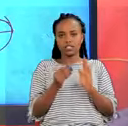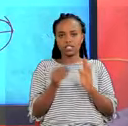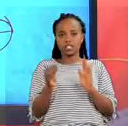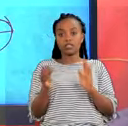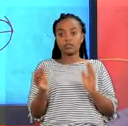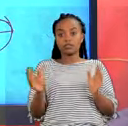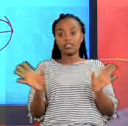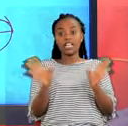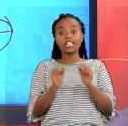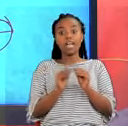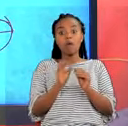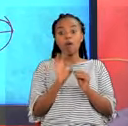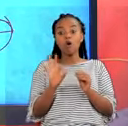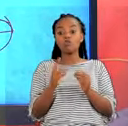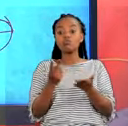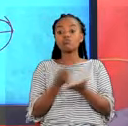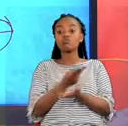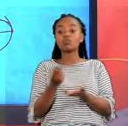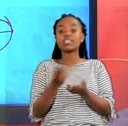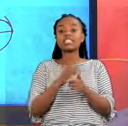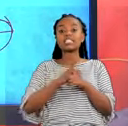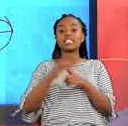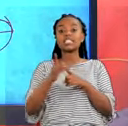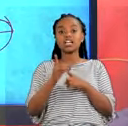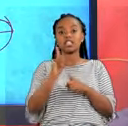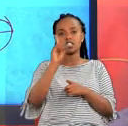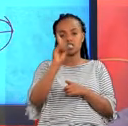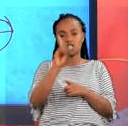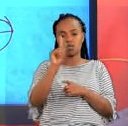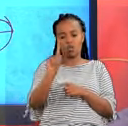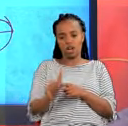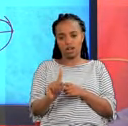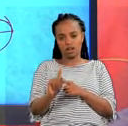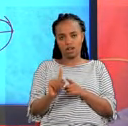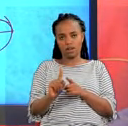of this distance, d1,